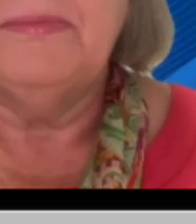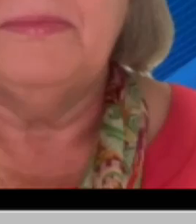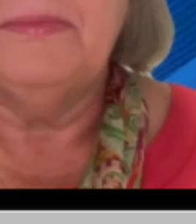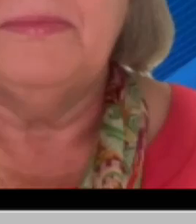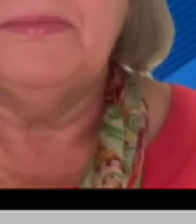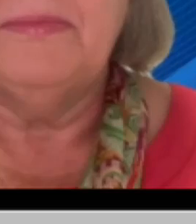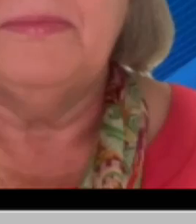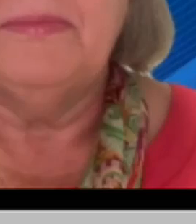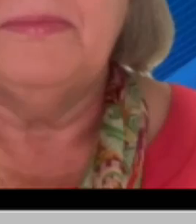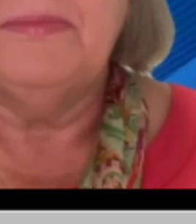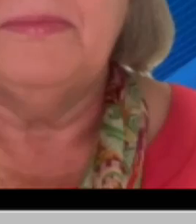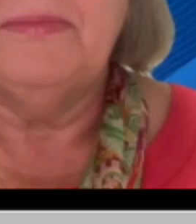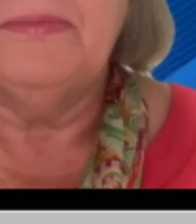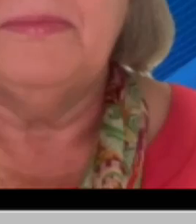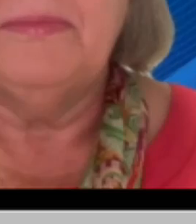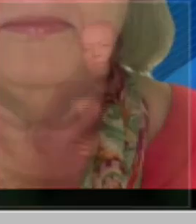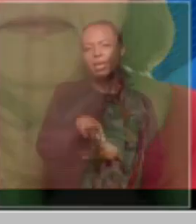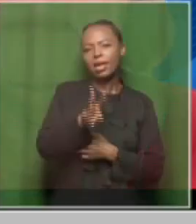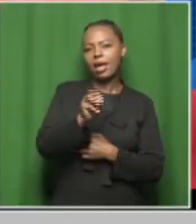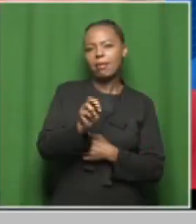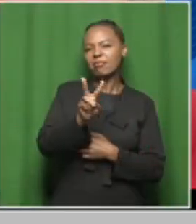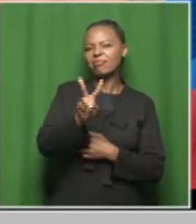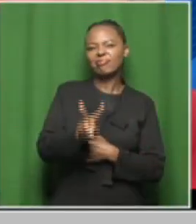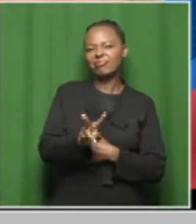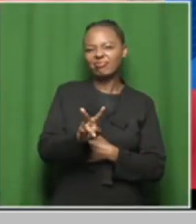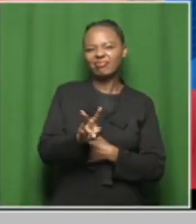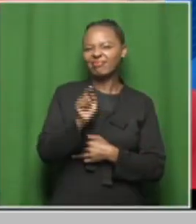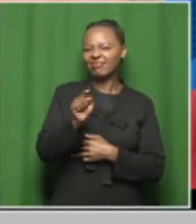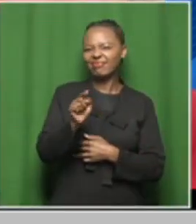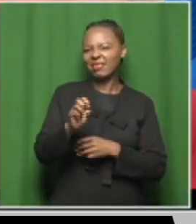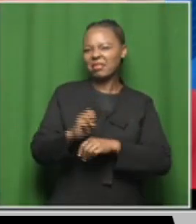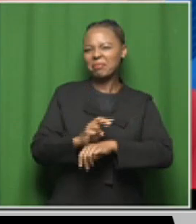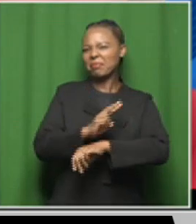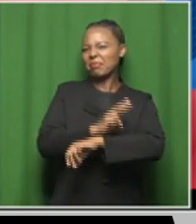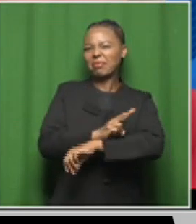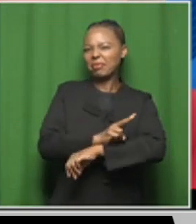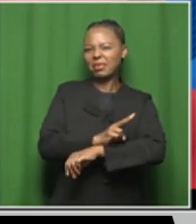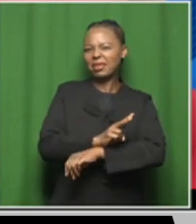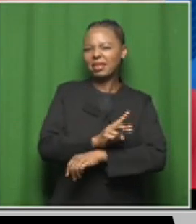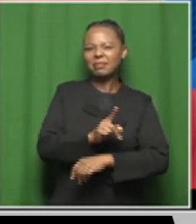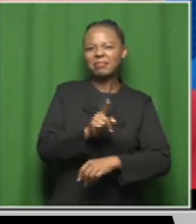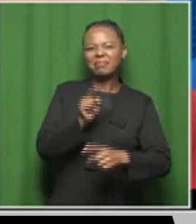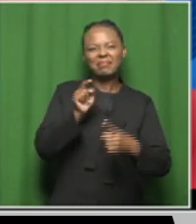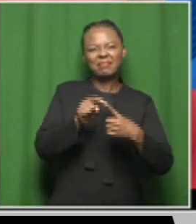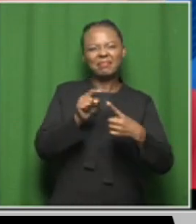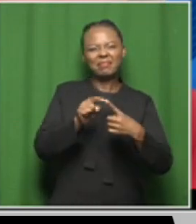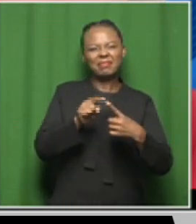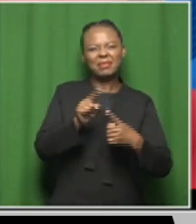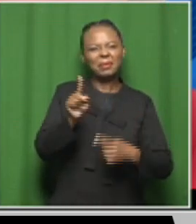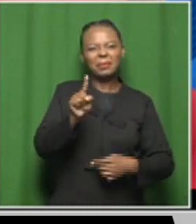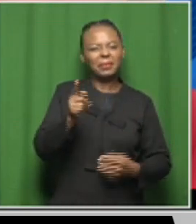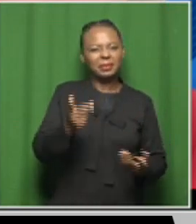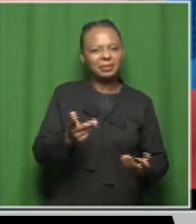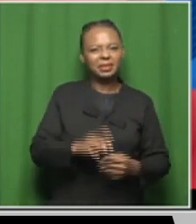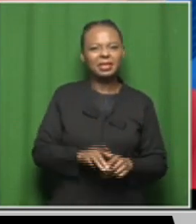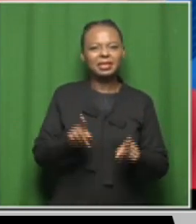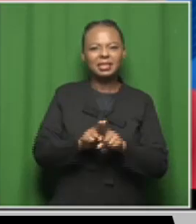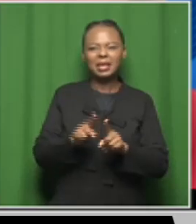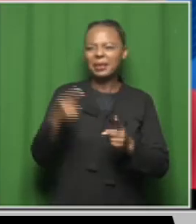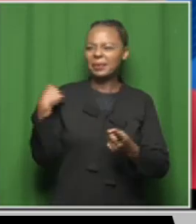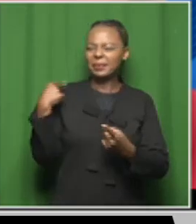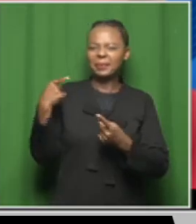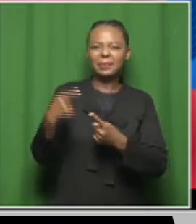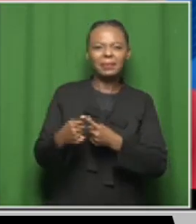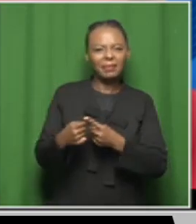HPMV. What exactly is it? How long has it been around? Okay, thank you.